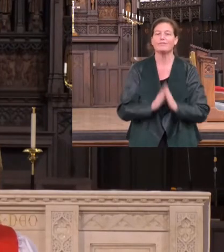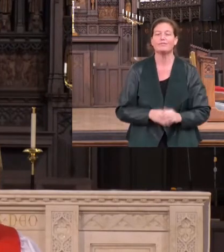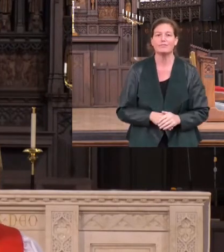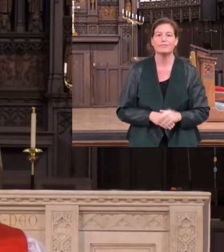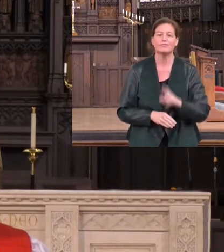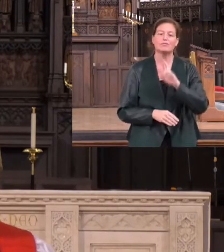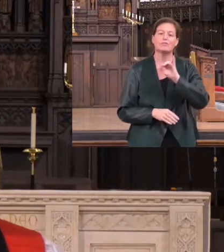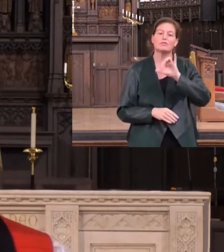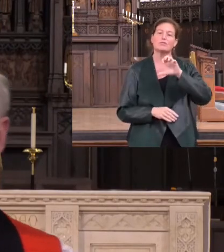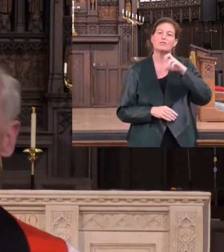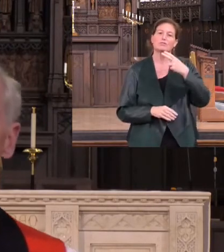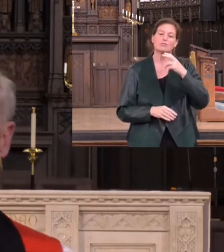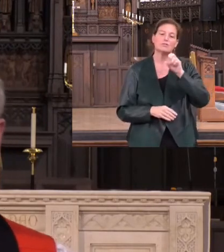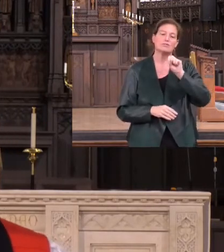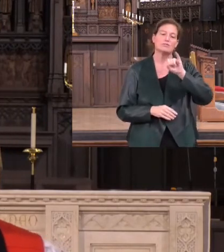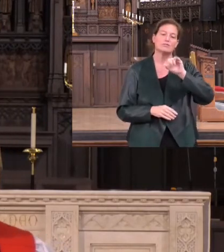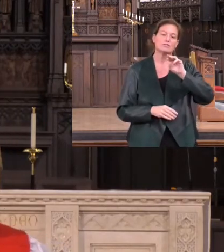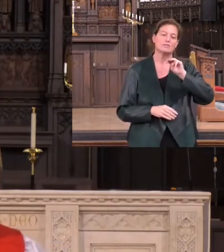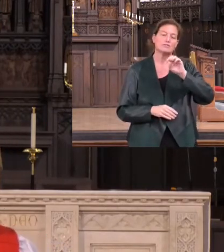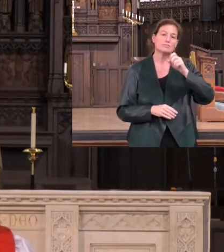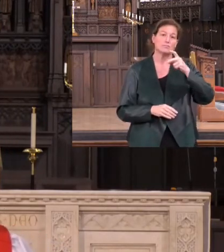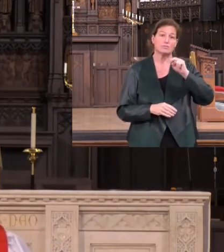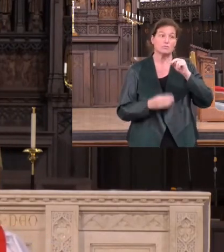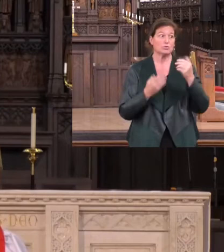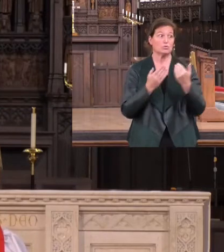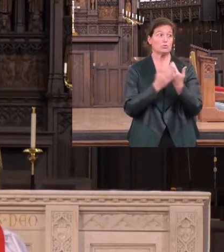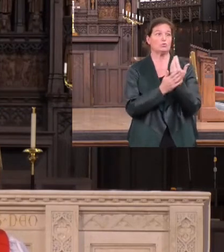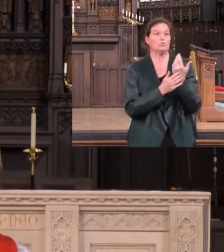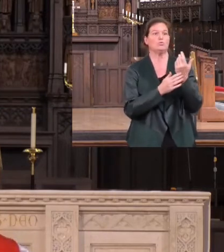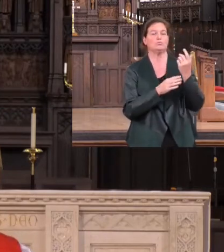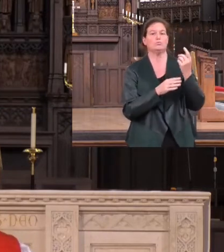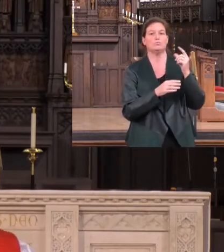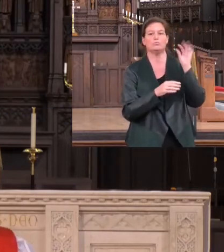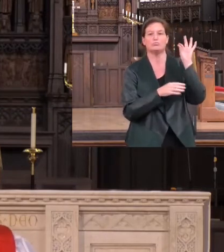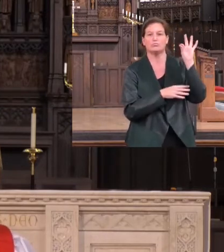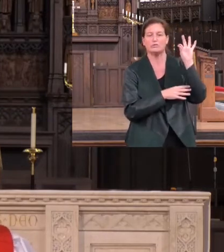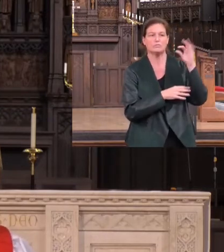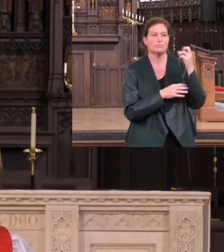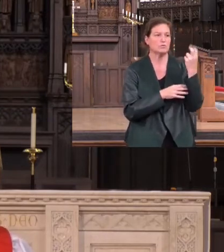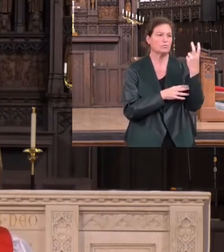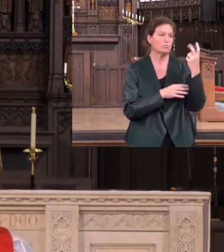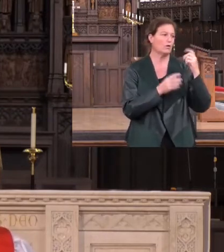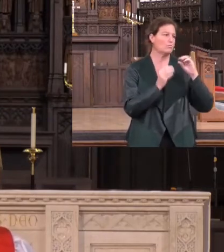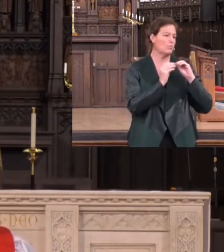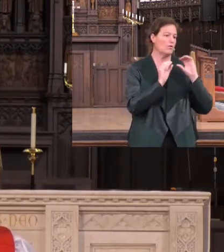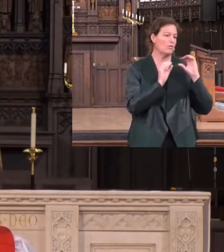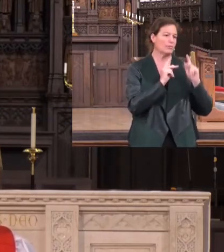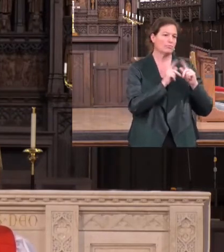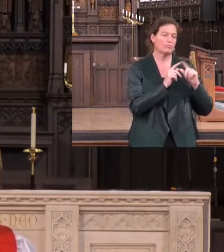Rich Simpson and a team are training 12 new lay preachers with another class of 12 to follow.